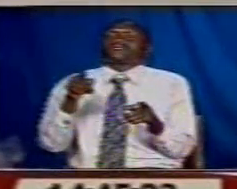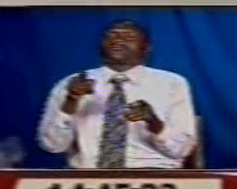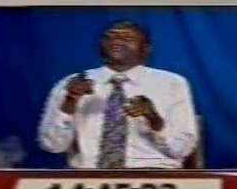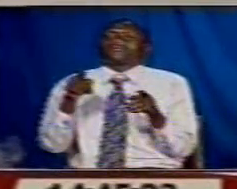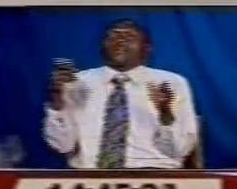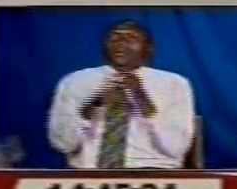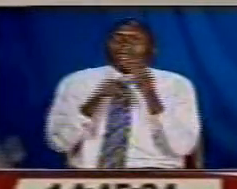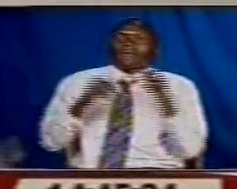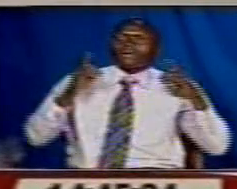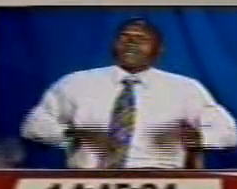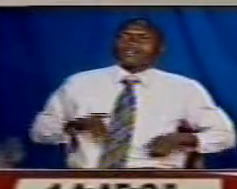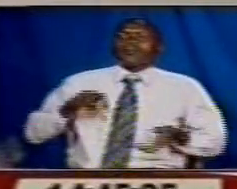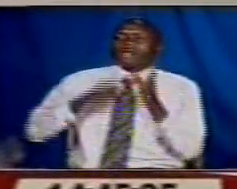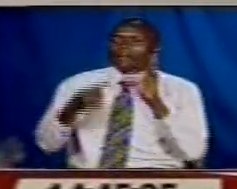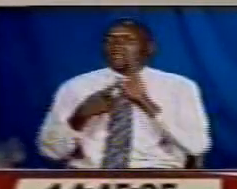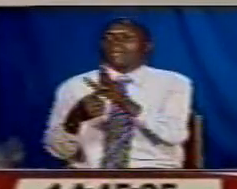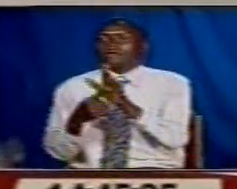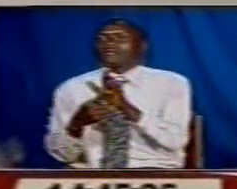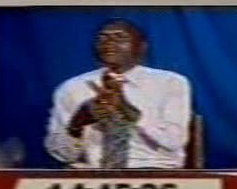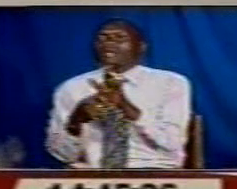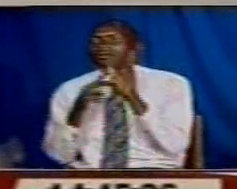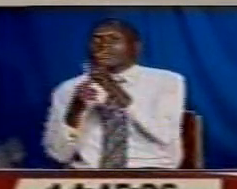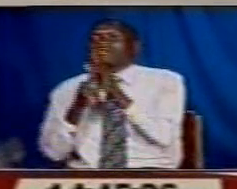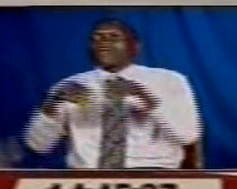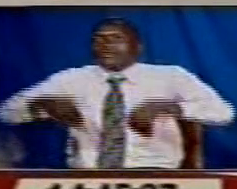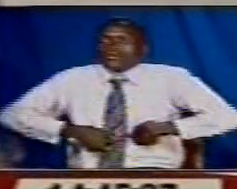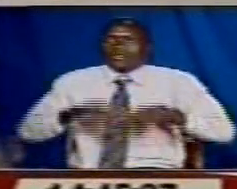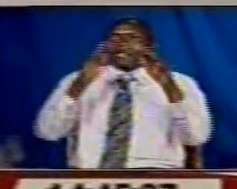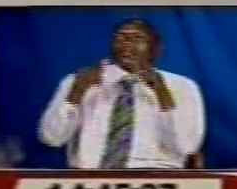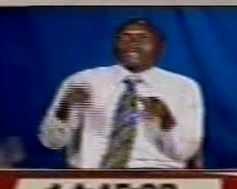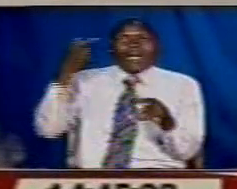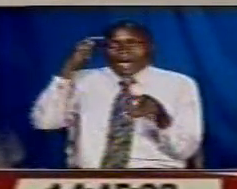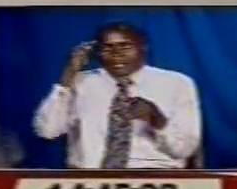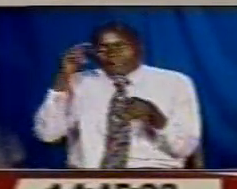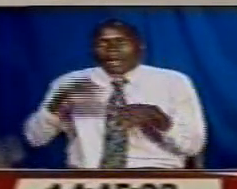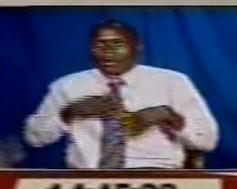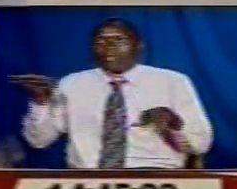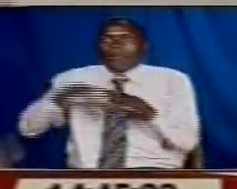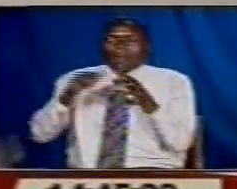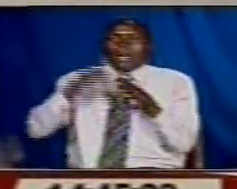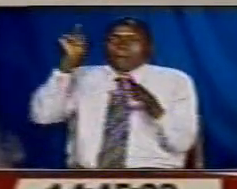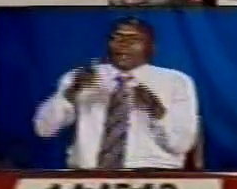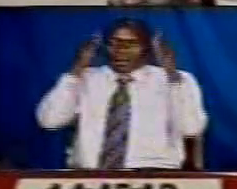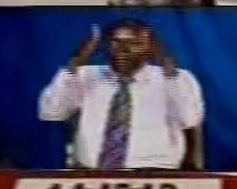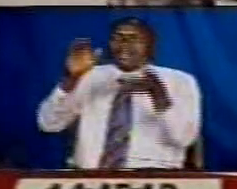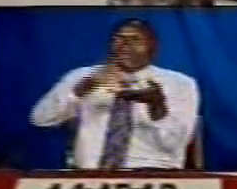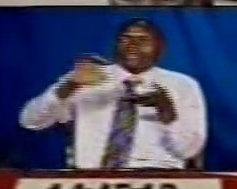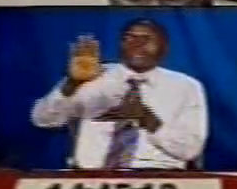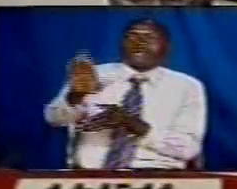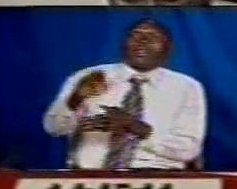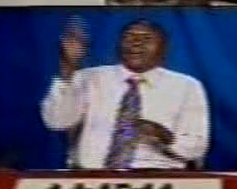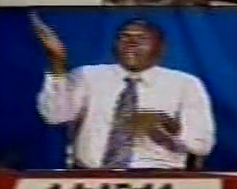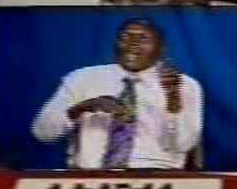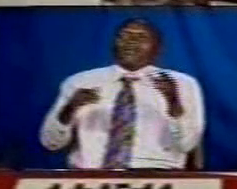Mr. Speaker, I'm representing the youth in this house, Mr. Speaker. I think the honorable member should concentrate on his constituents, Mr. Speaker, instead